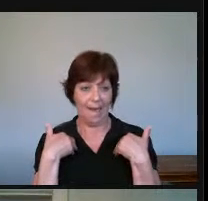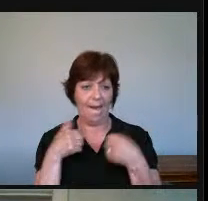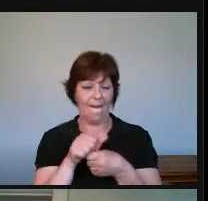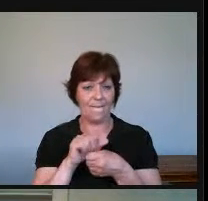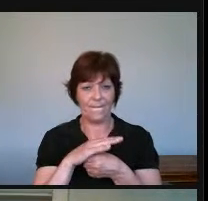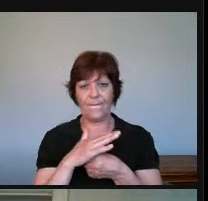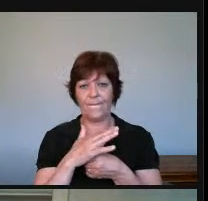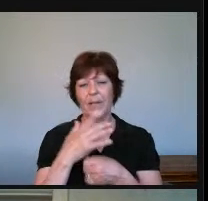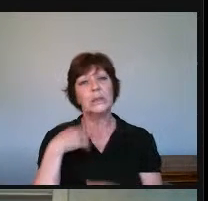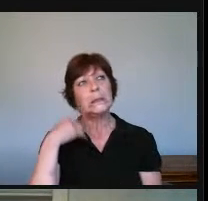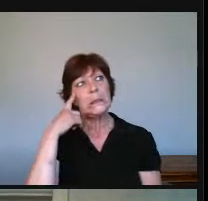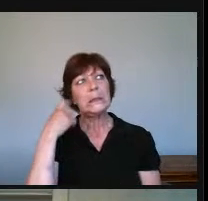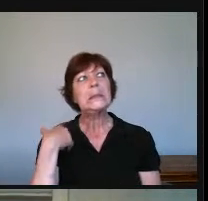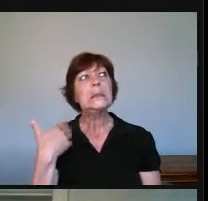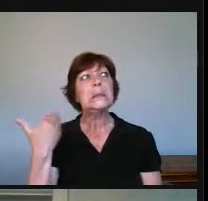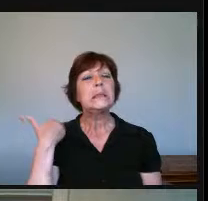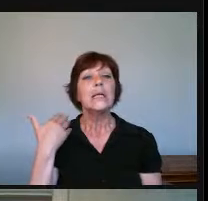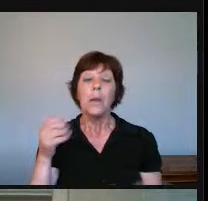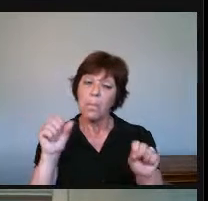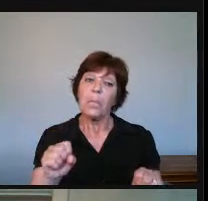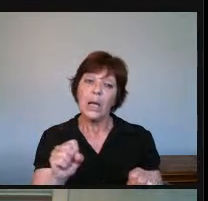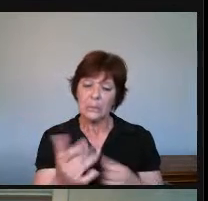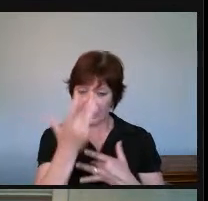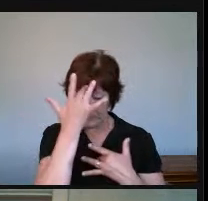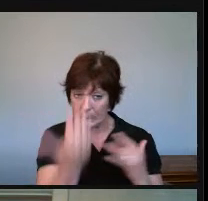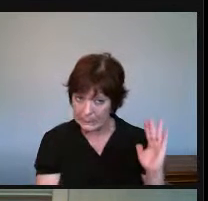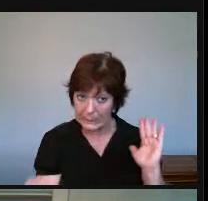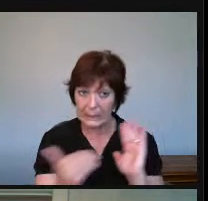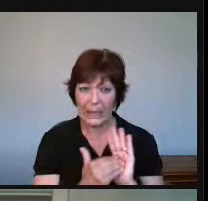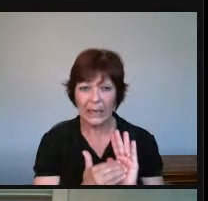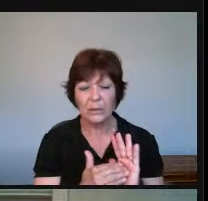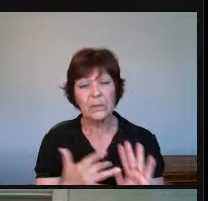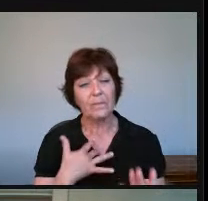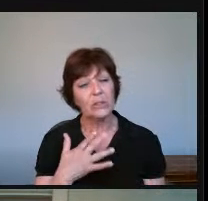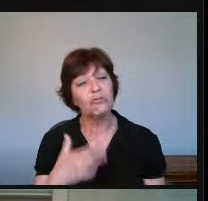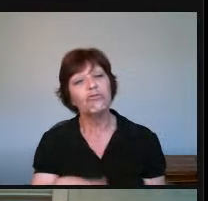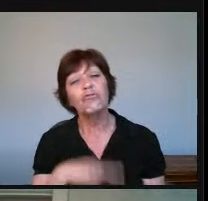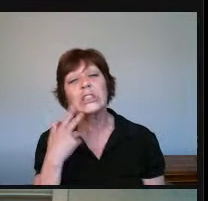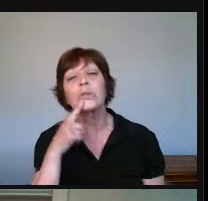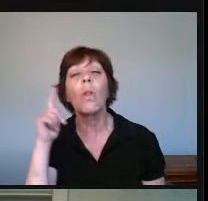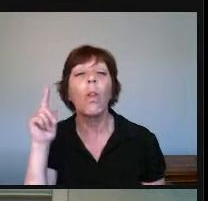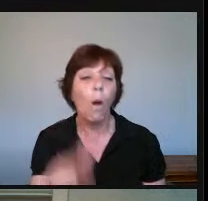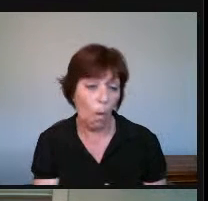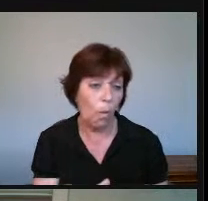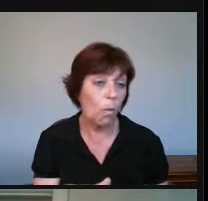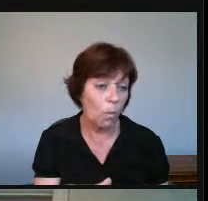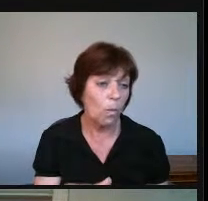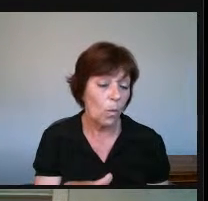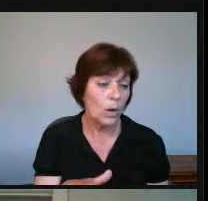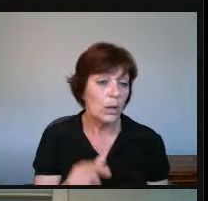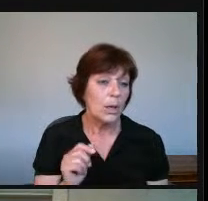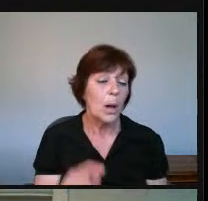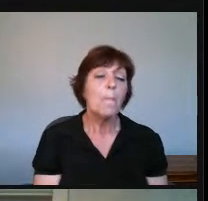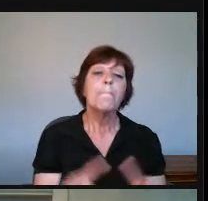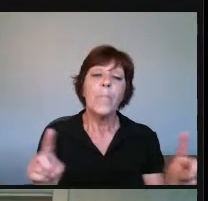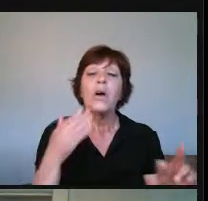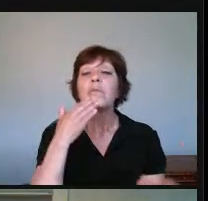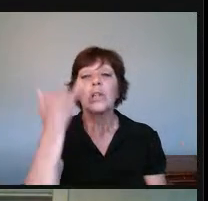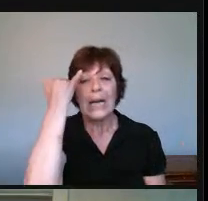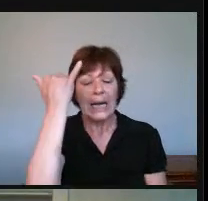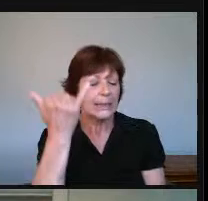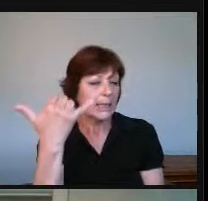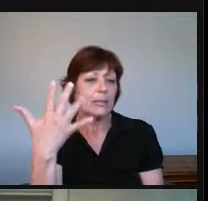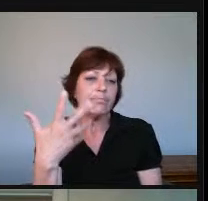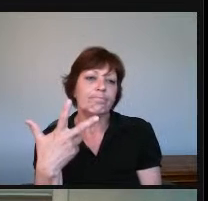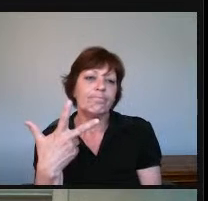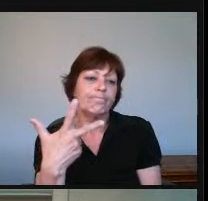you've had it, it's possible to get reinfected. We think that risk is very low, very low. And but it's a good idea